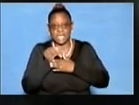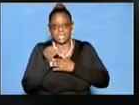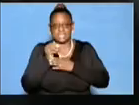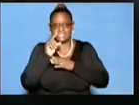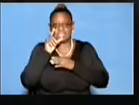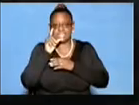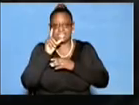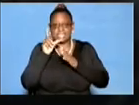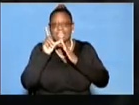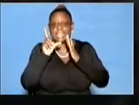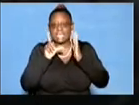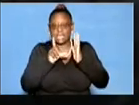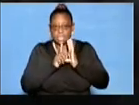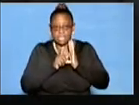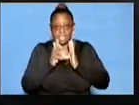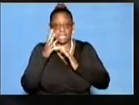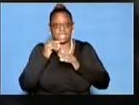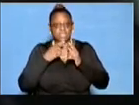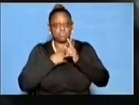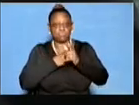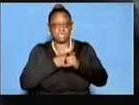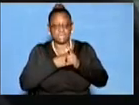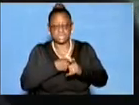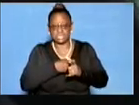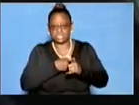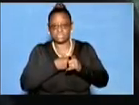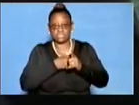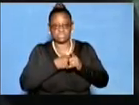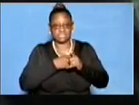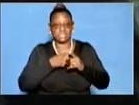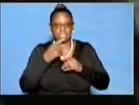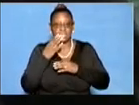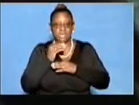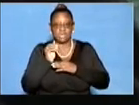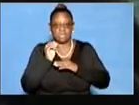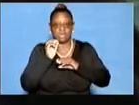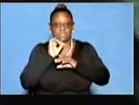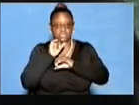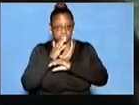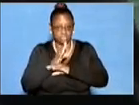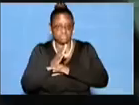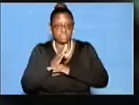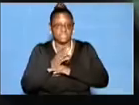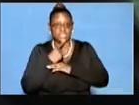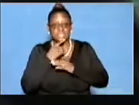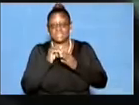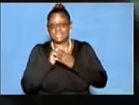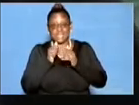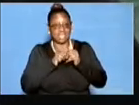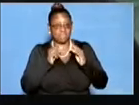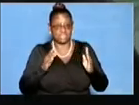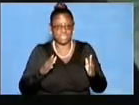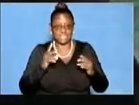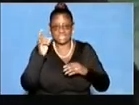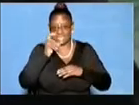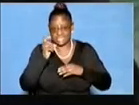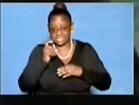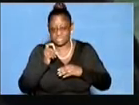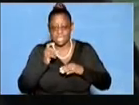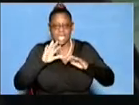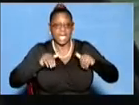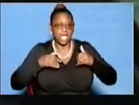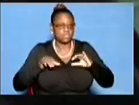legal. It runs an entire industry, and every single area of it needs to be filled. And the only way to actually get